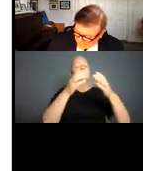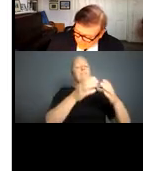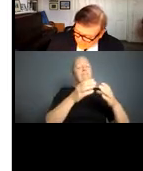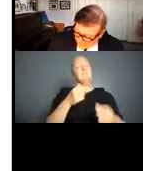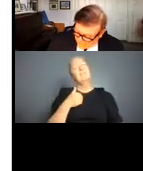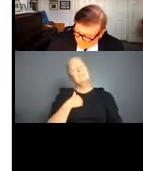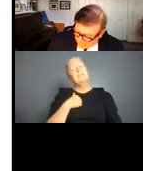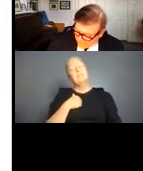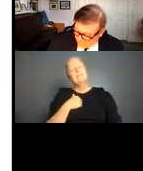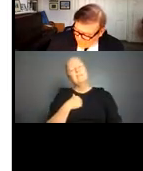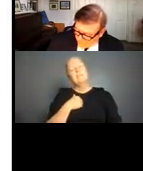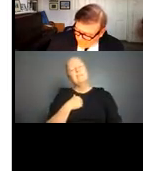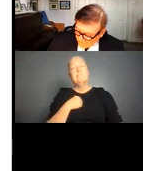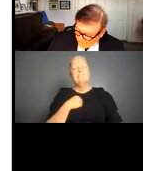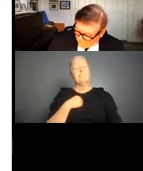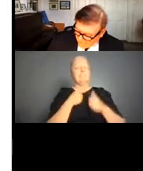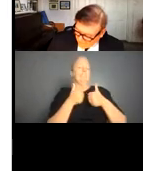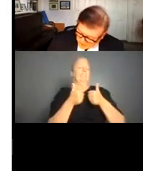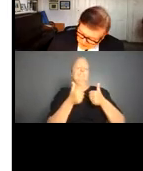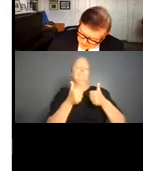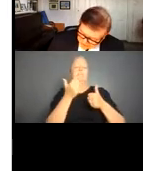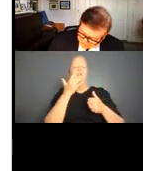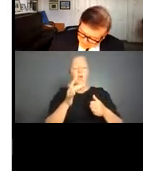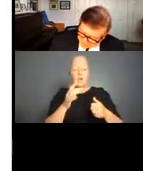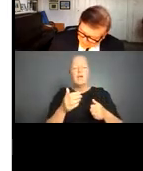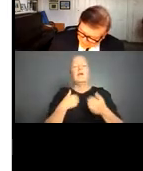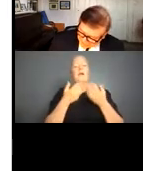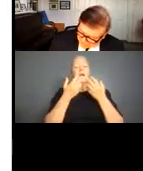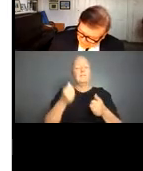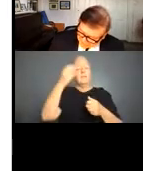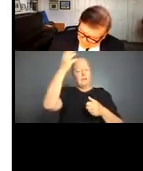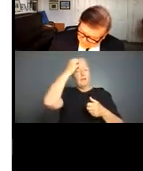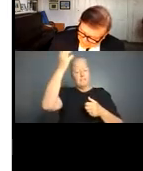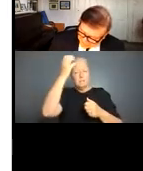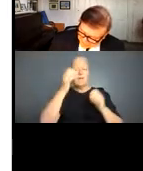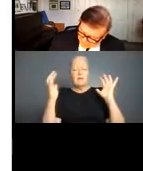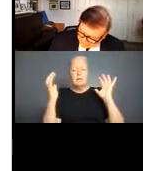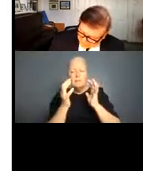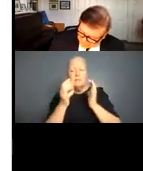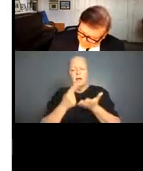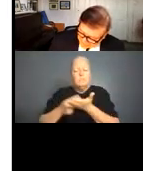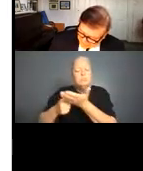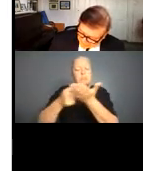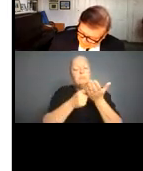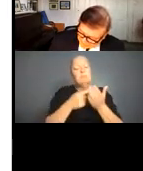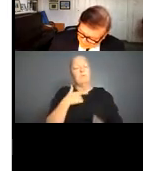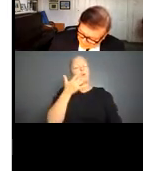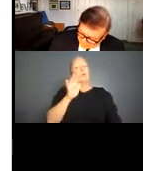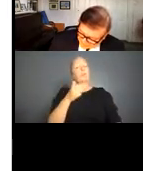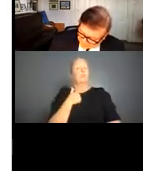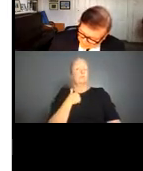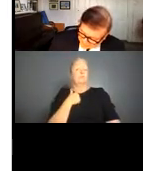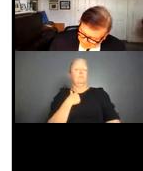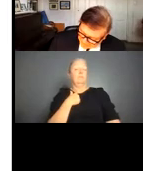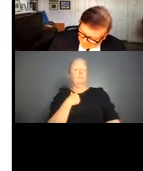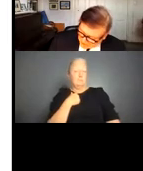quite a few government meeting tables, and so disabled people were thought of in